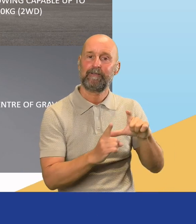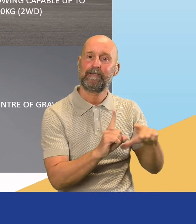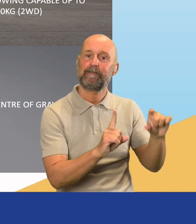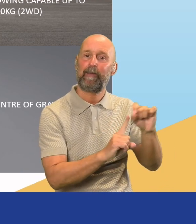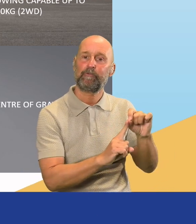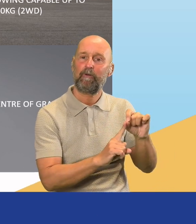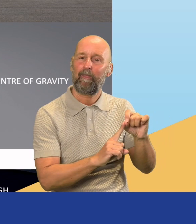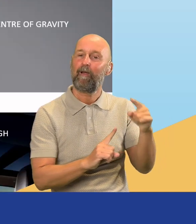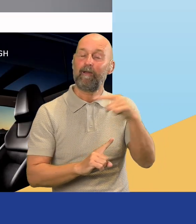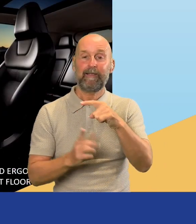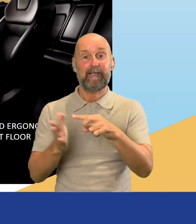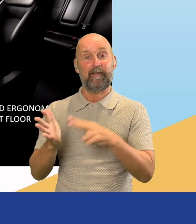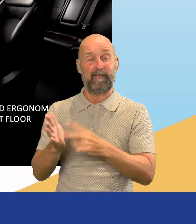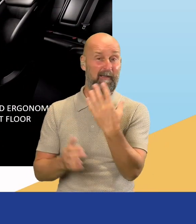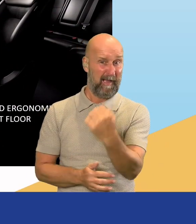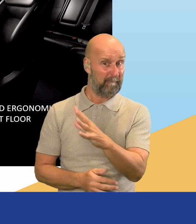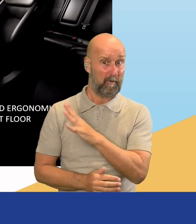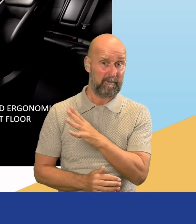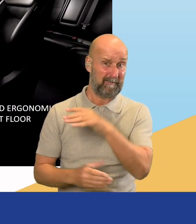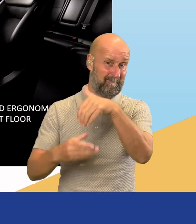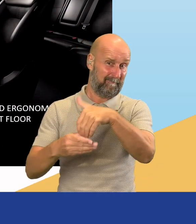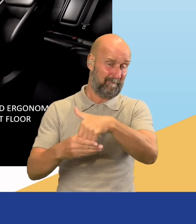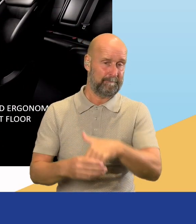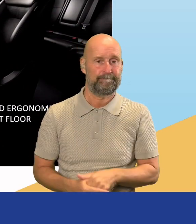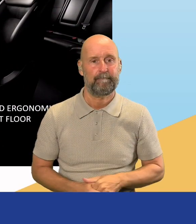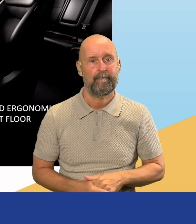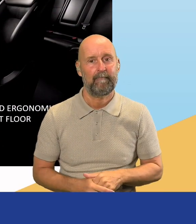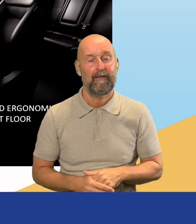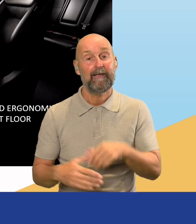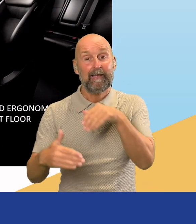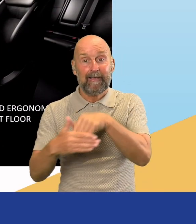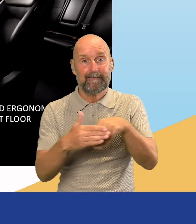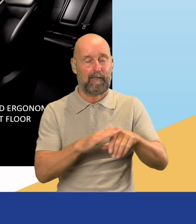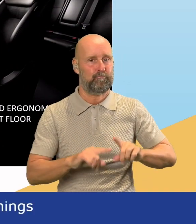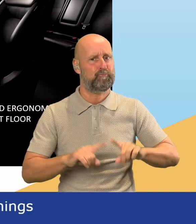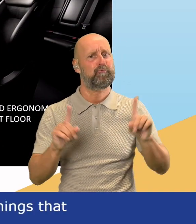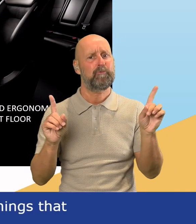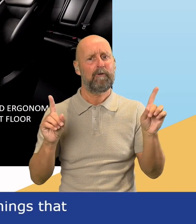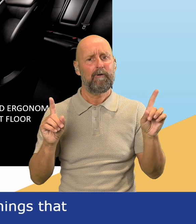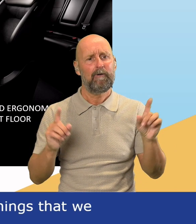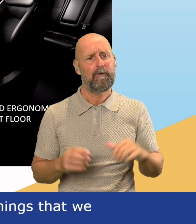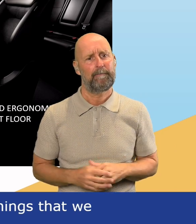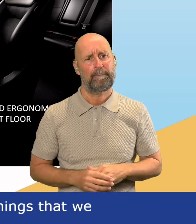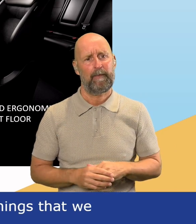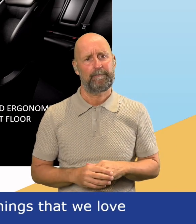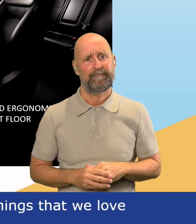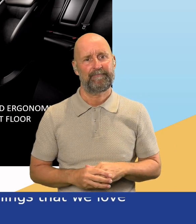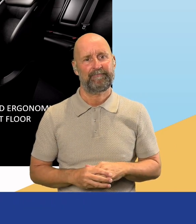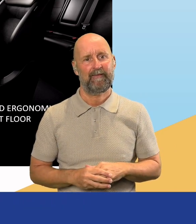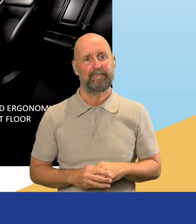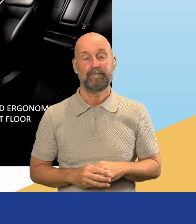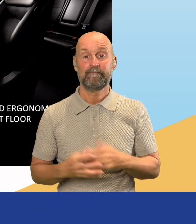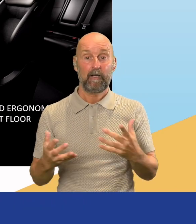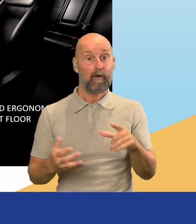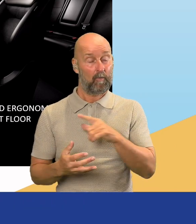that's what an EV is able to offer. On the inside, it's also quite radical. So one thing we can do is we can take